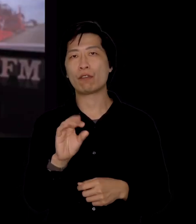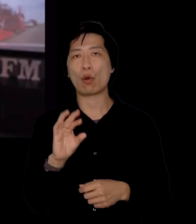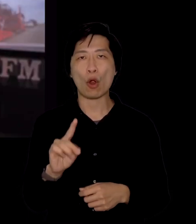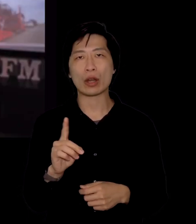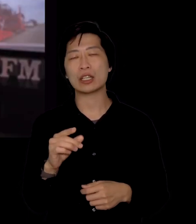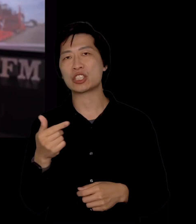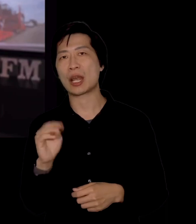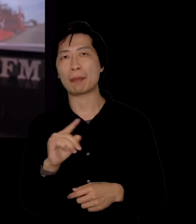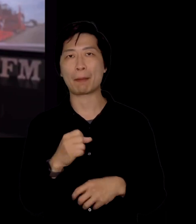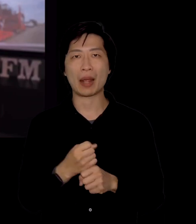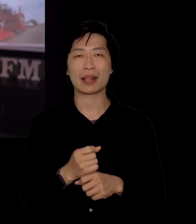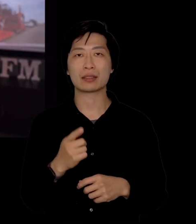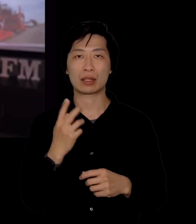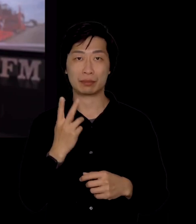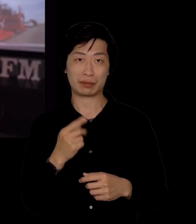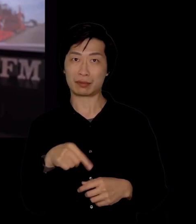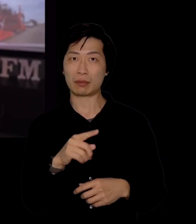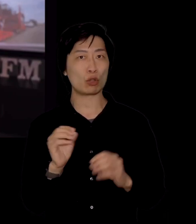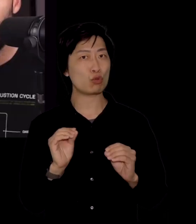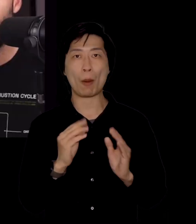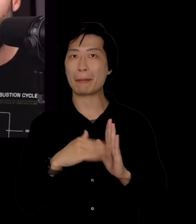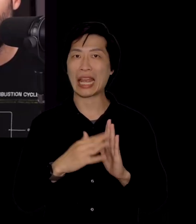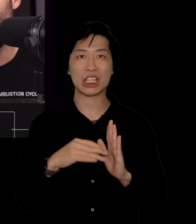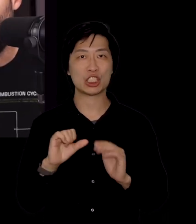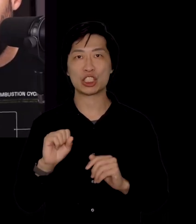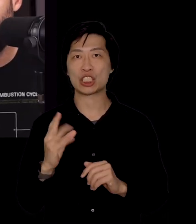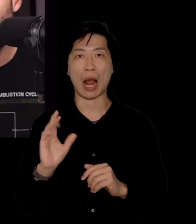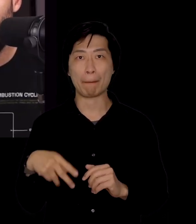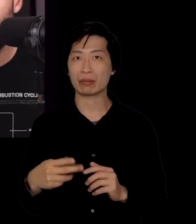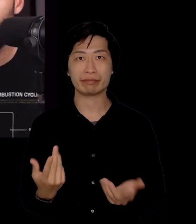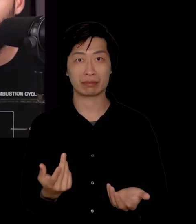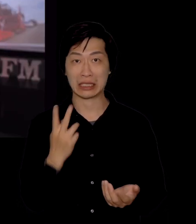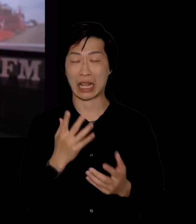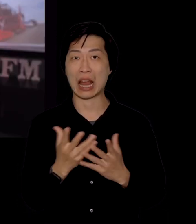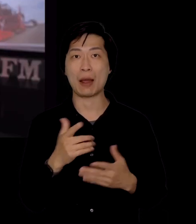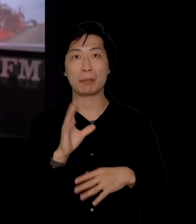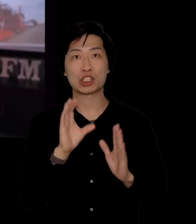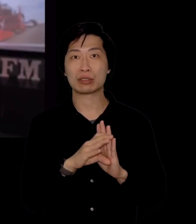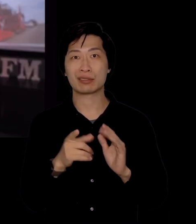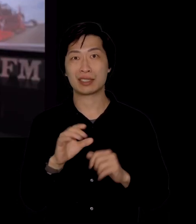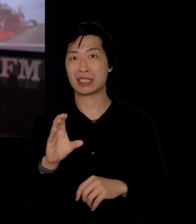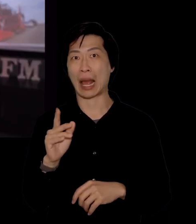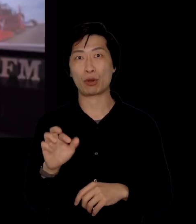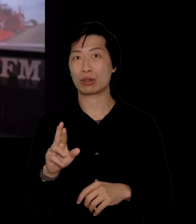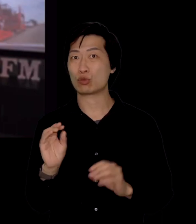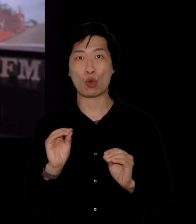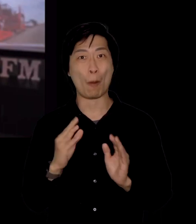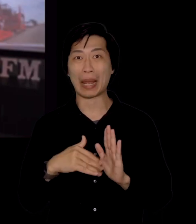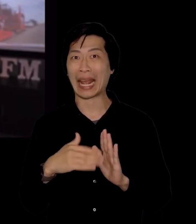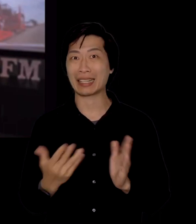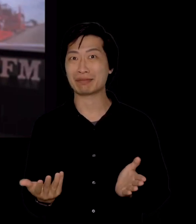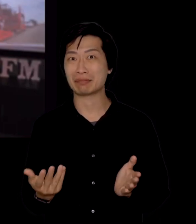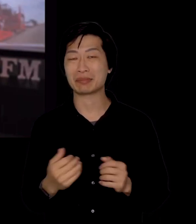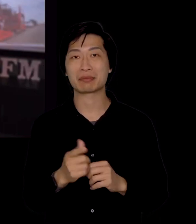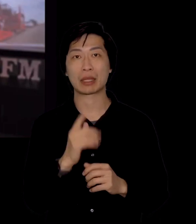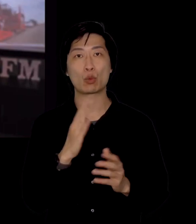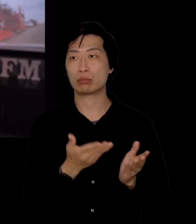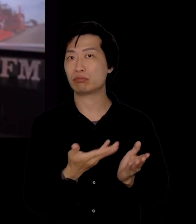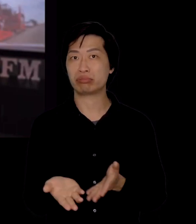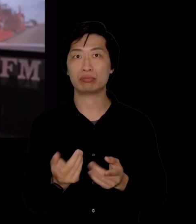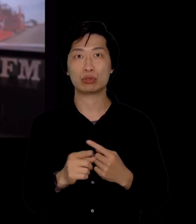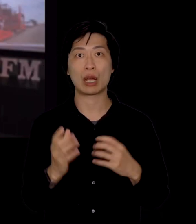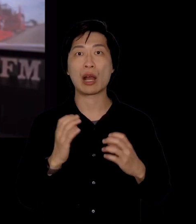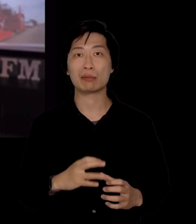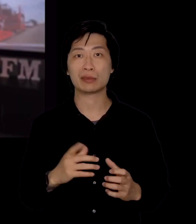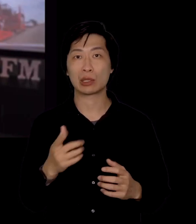from Ford, GM, or whoever else would be making. Some of these things are no paint shops, so you can see from a lot of the pictures that the Cybertruck has no paint, and that's